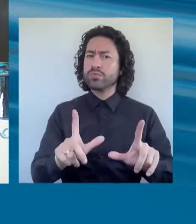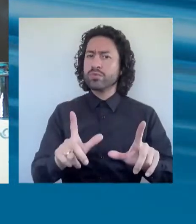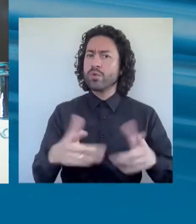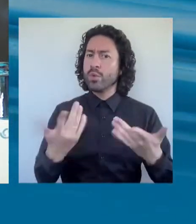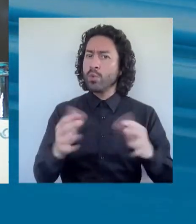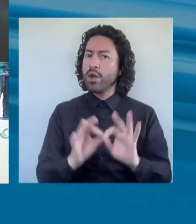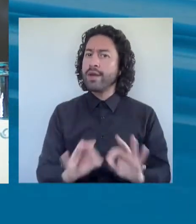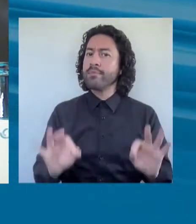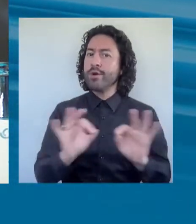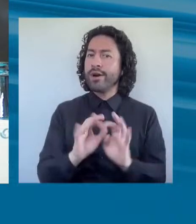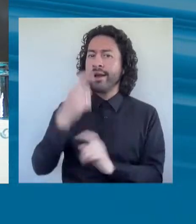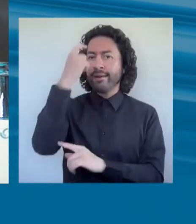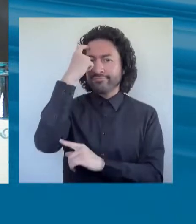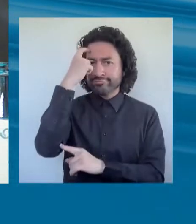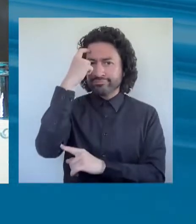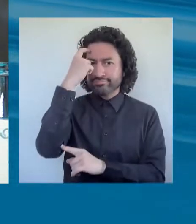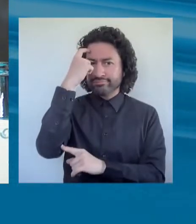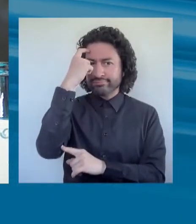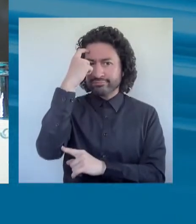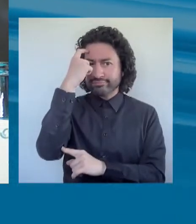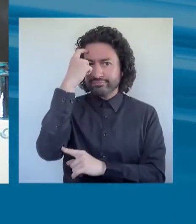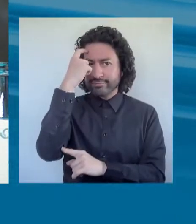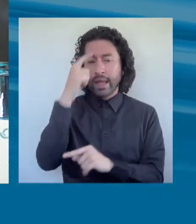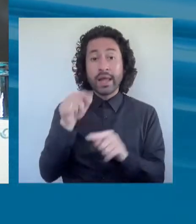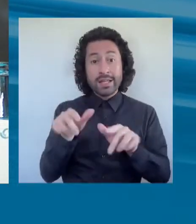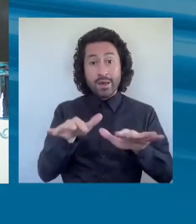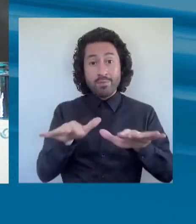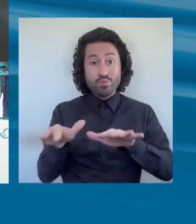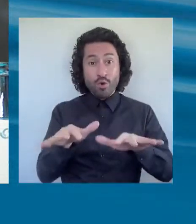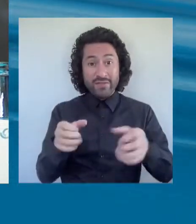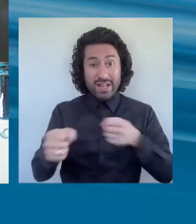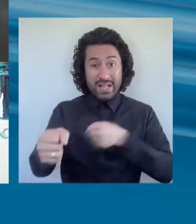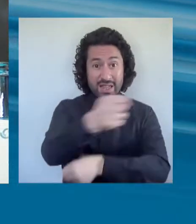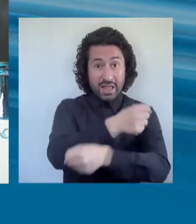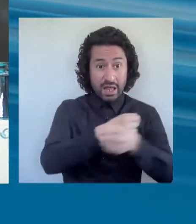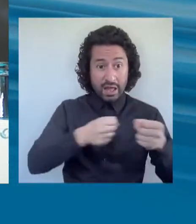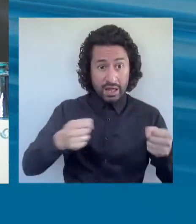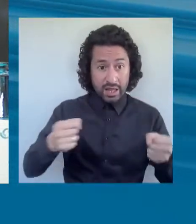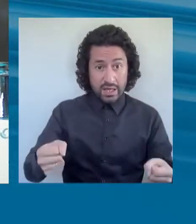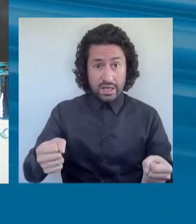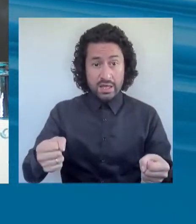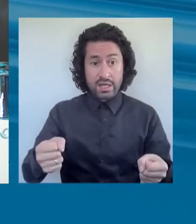important it is to think of mobility linked to